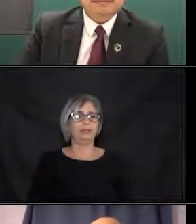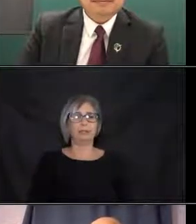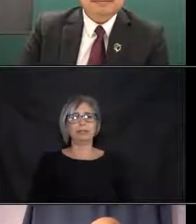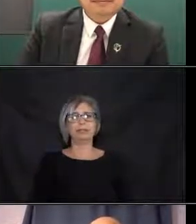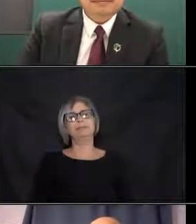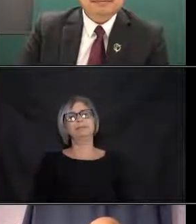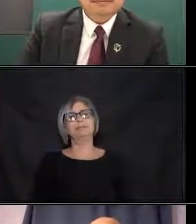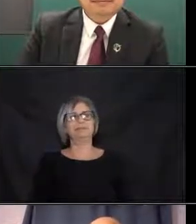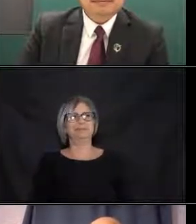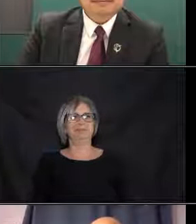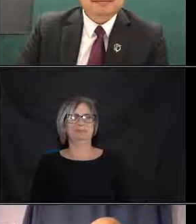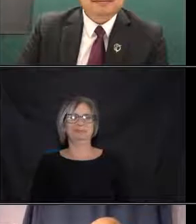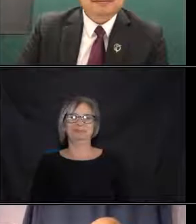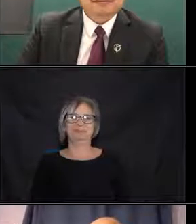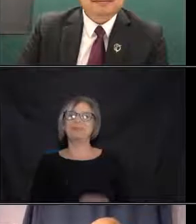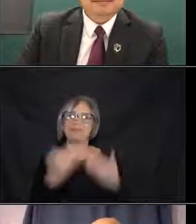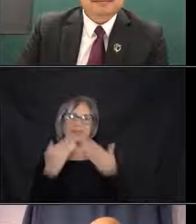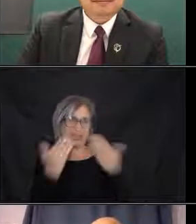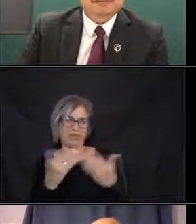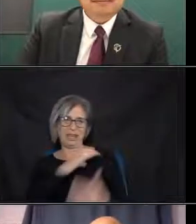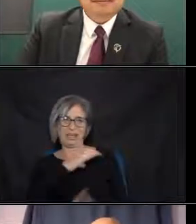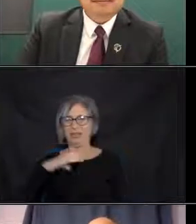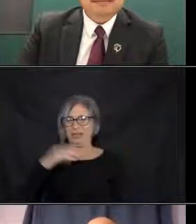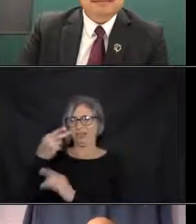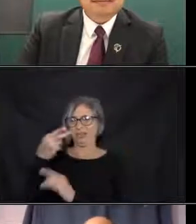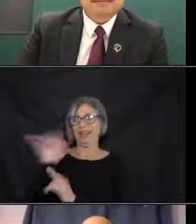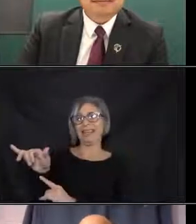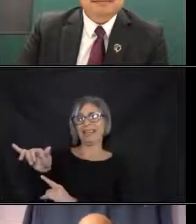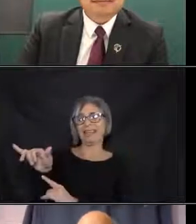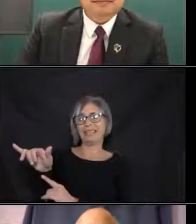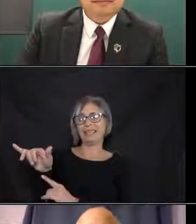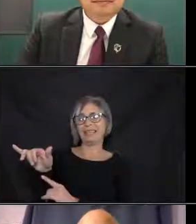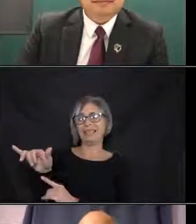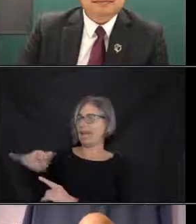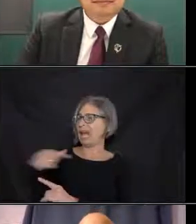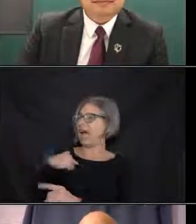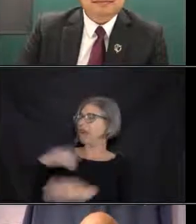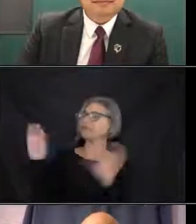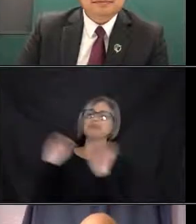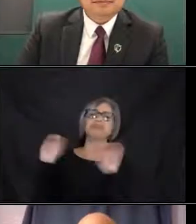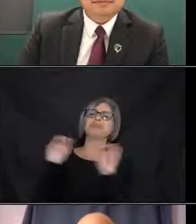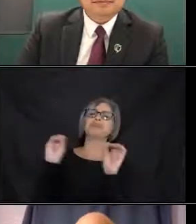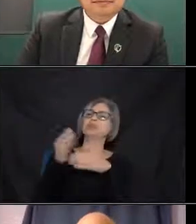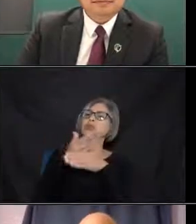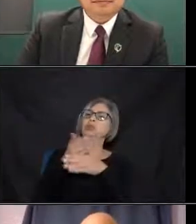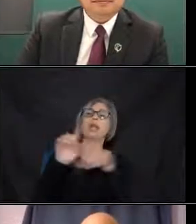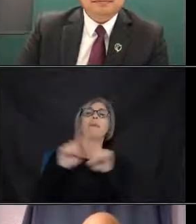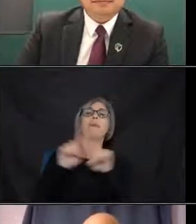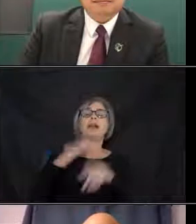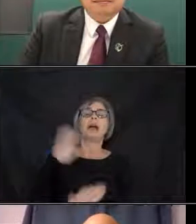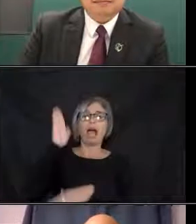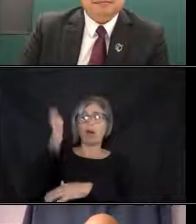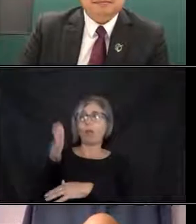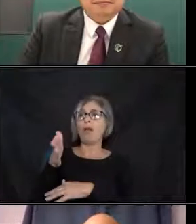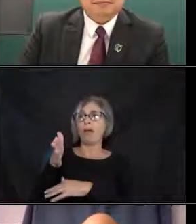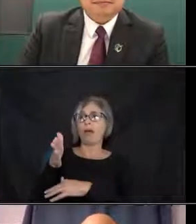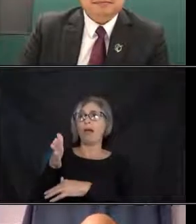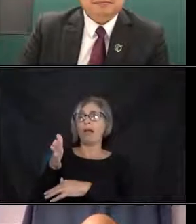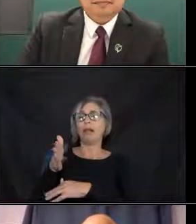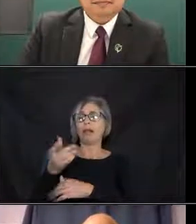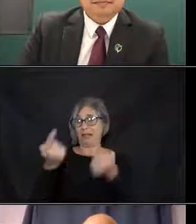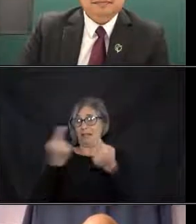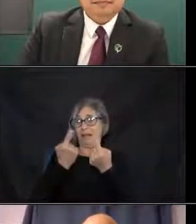Thank you. Commissioner Hay. I have no disclosures, but I will be making the